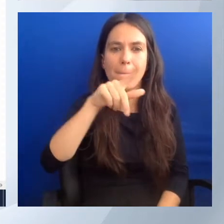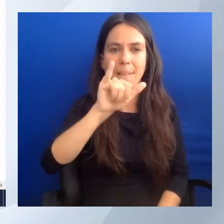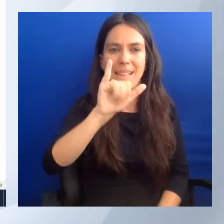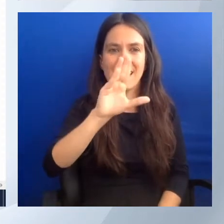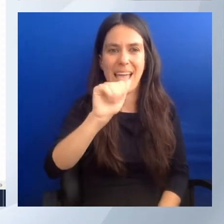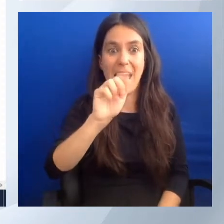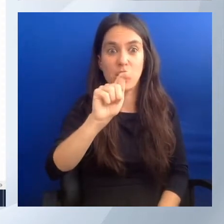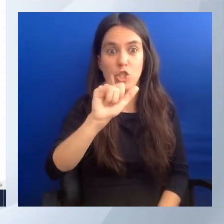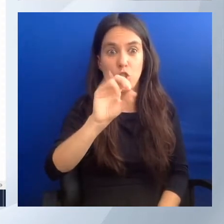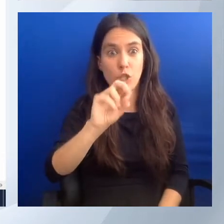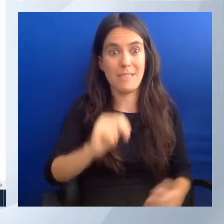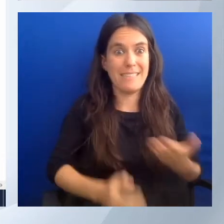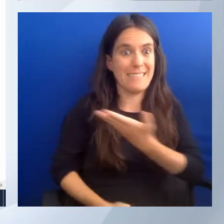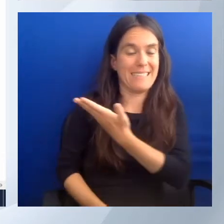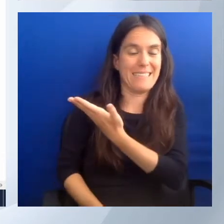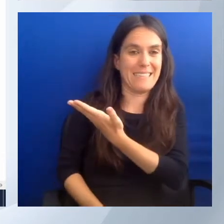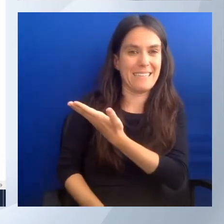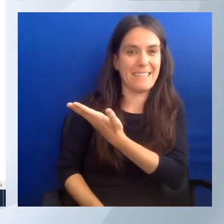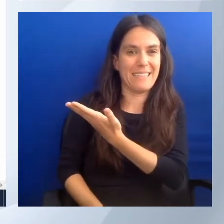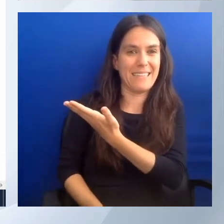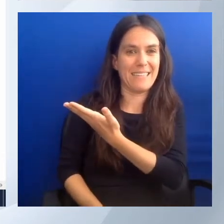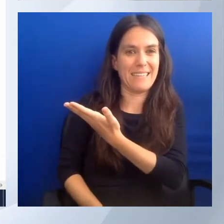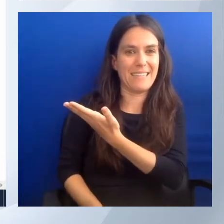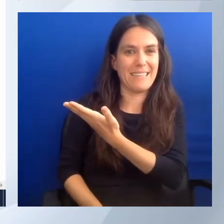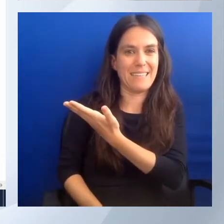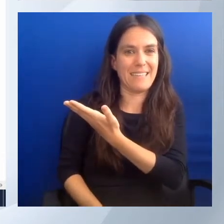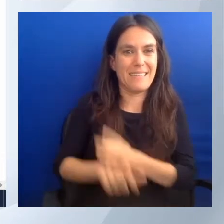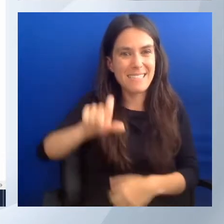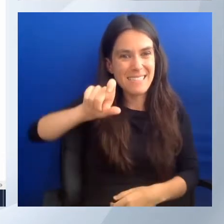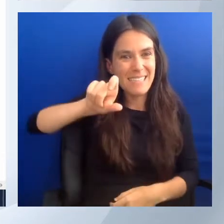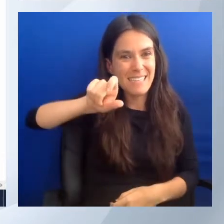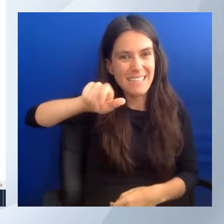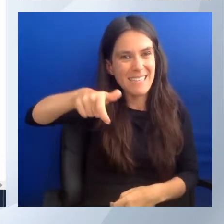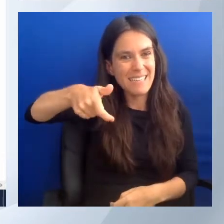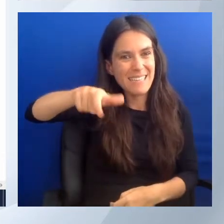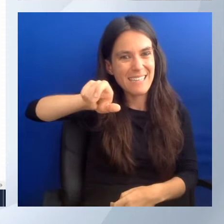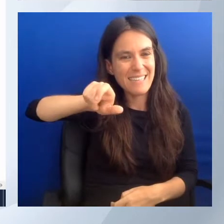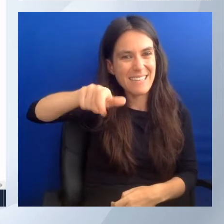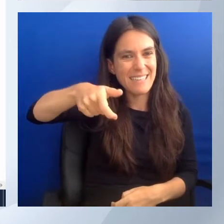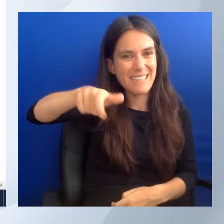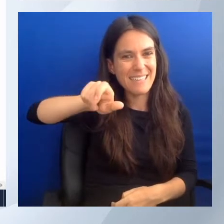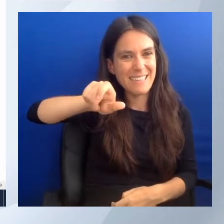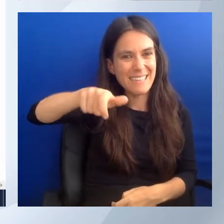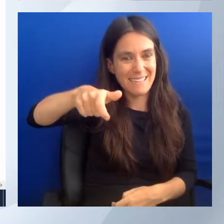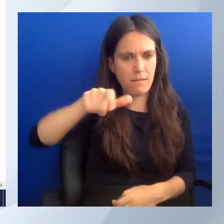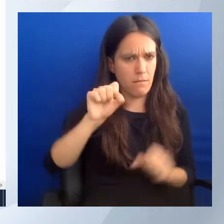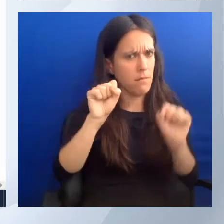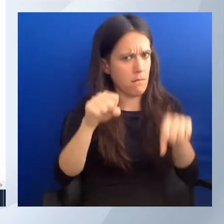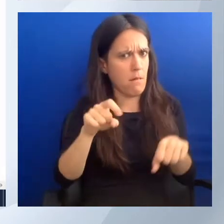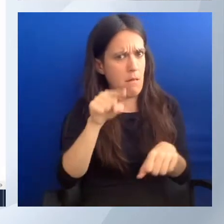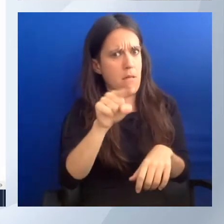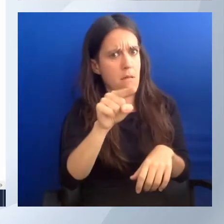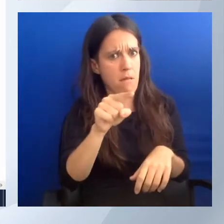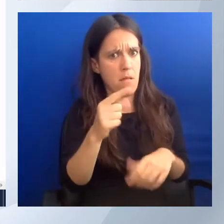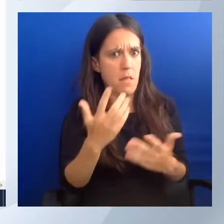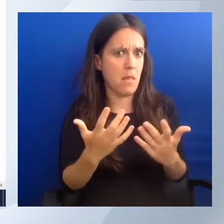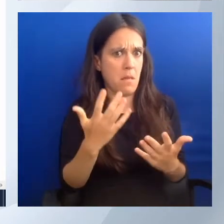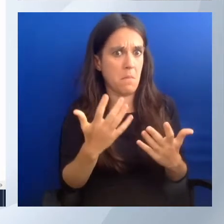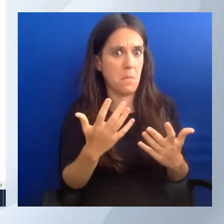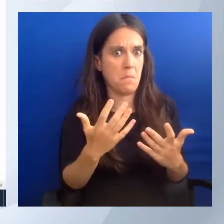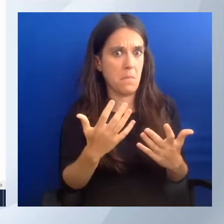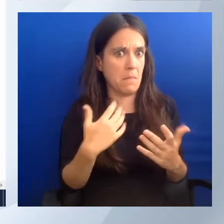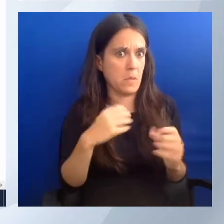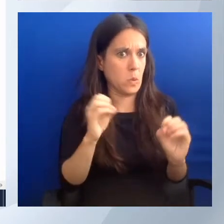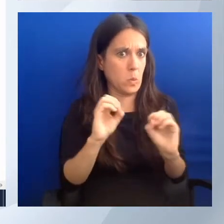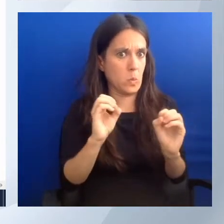create application settings, you'll need to have a Azure function added to it. If you don't have a function, you do not have configuration settings. You